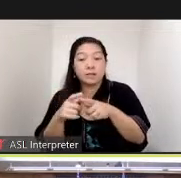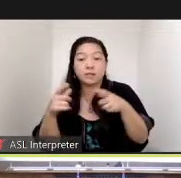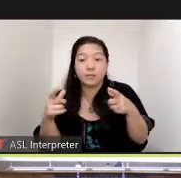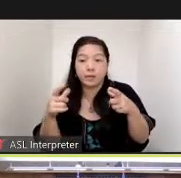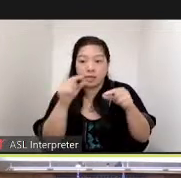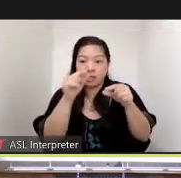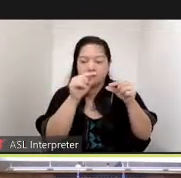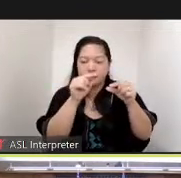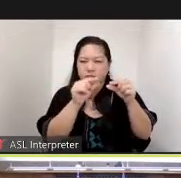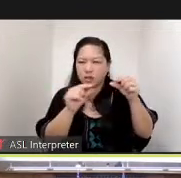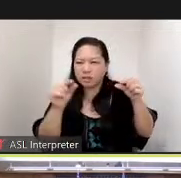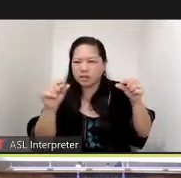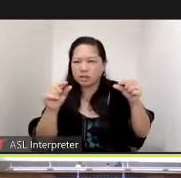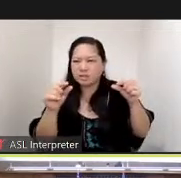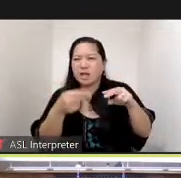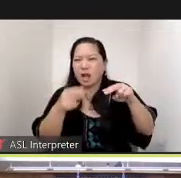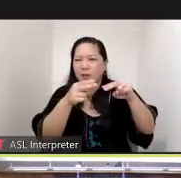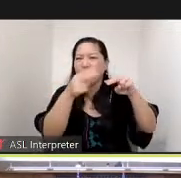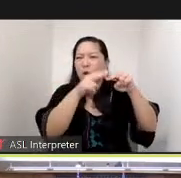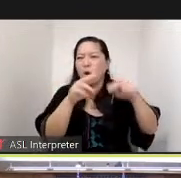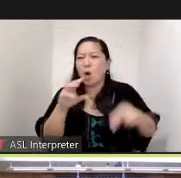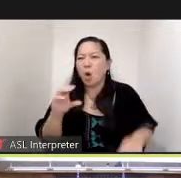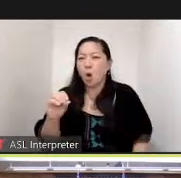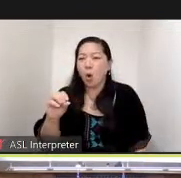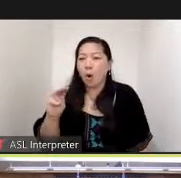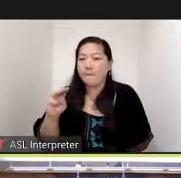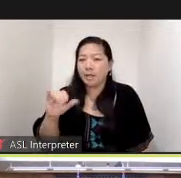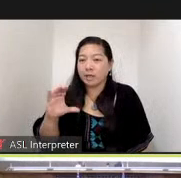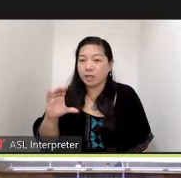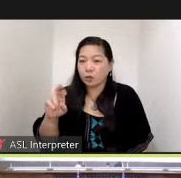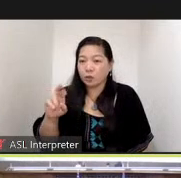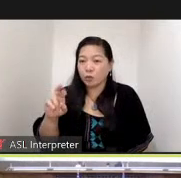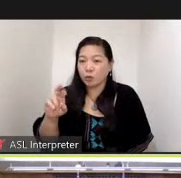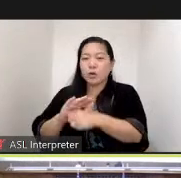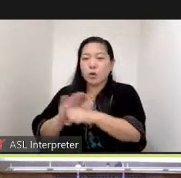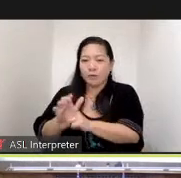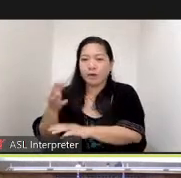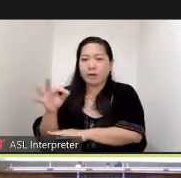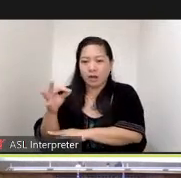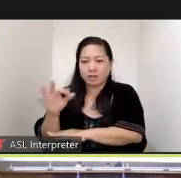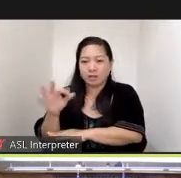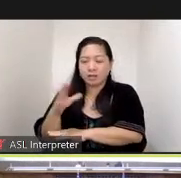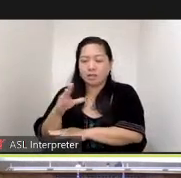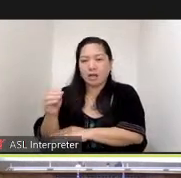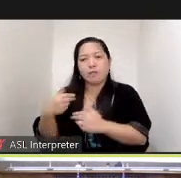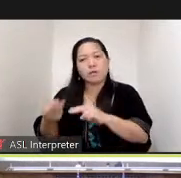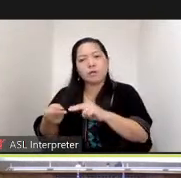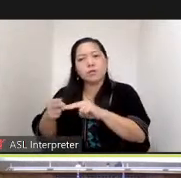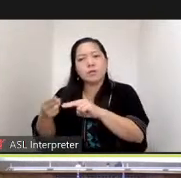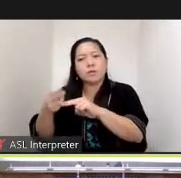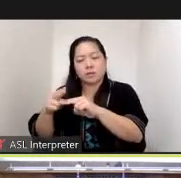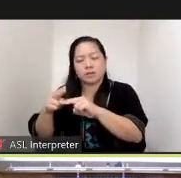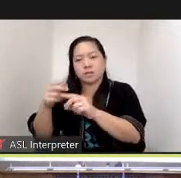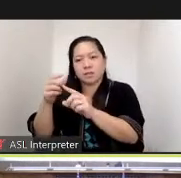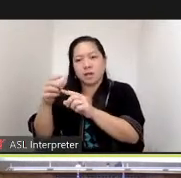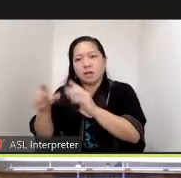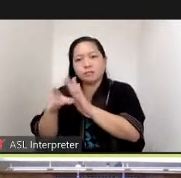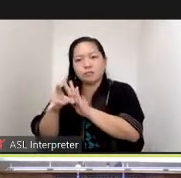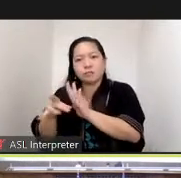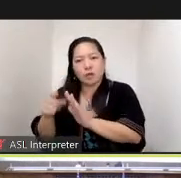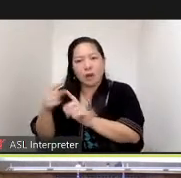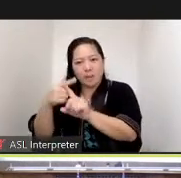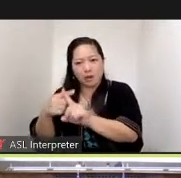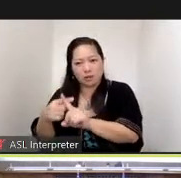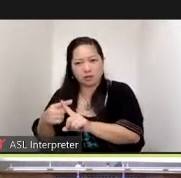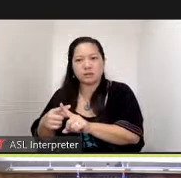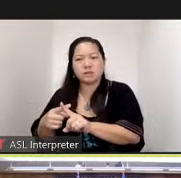cases, that is Omicron. Omicron hit us hard with cases. That in blue, those are the cases by date,